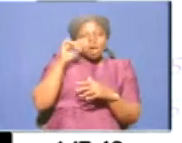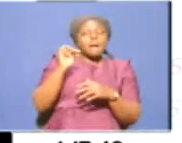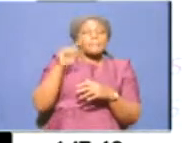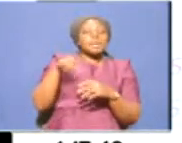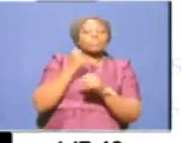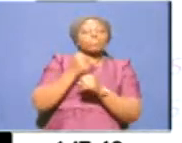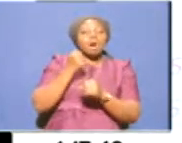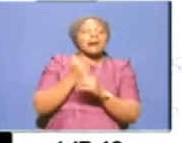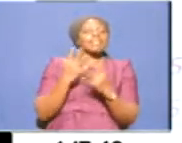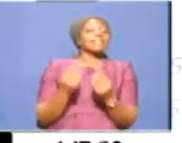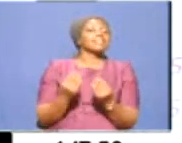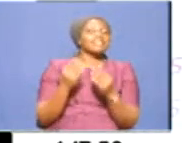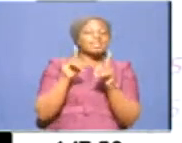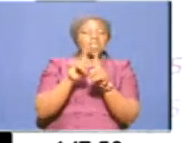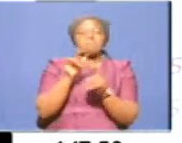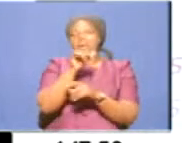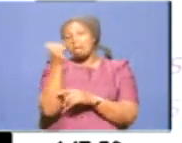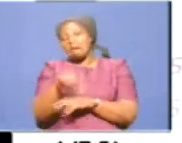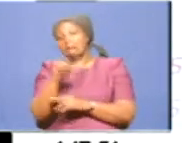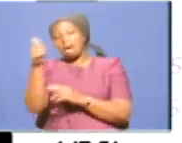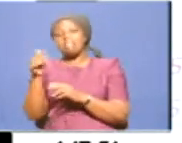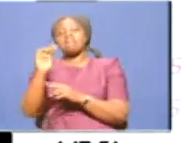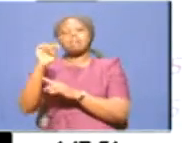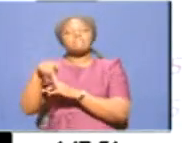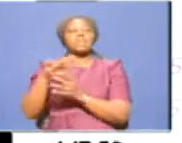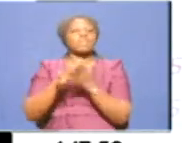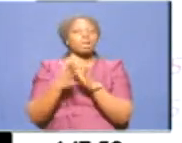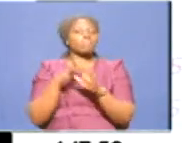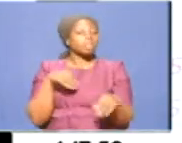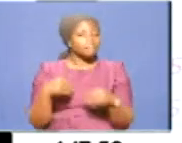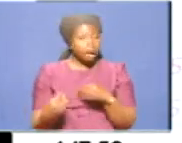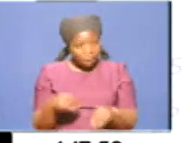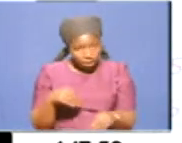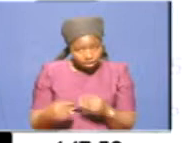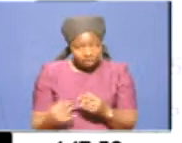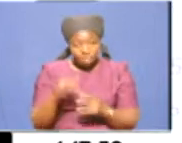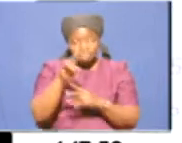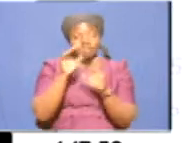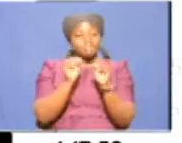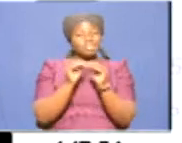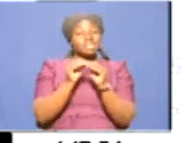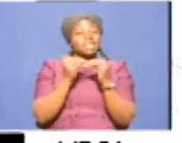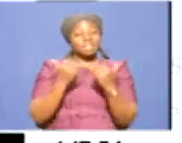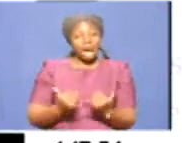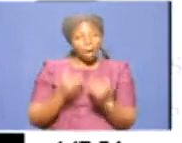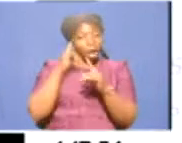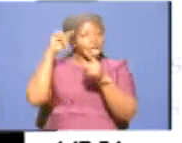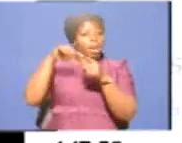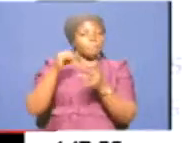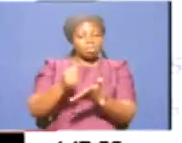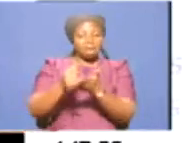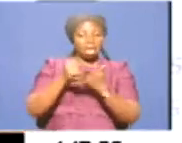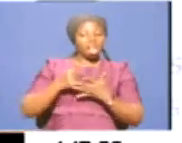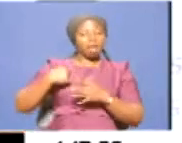with ease like any other member of parliament without a disability. So this meeting basically is to help us chart a way forward as MPs